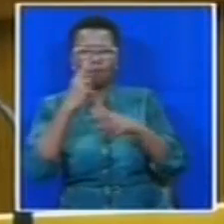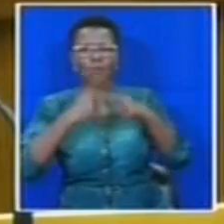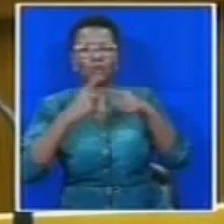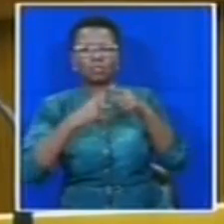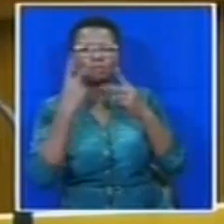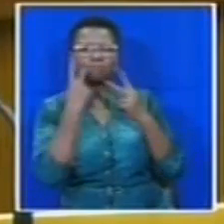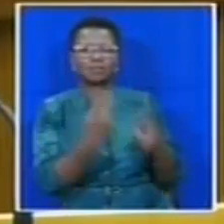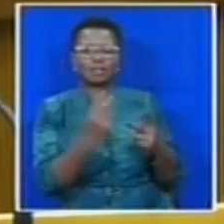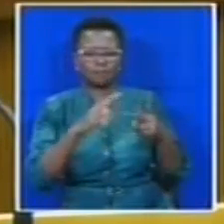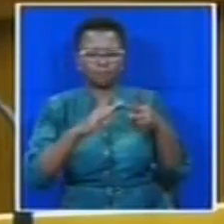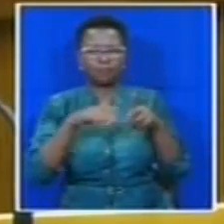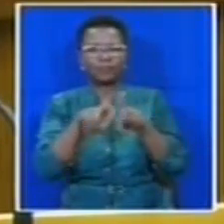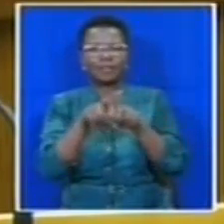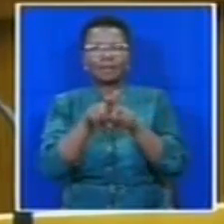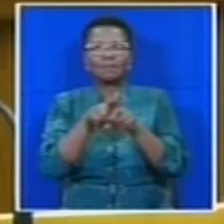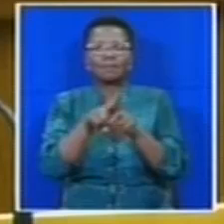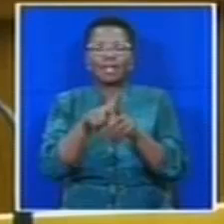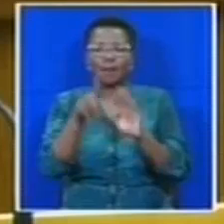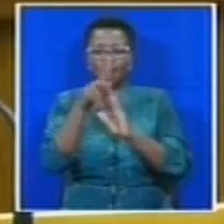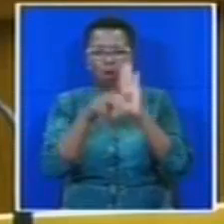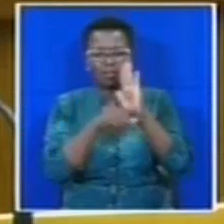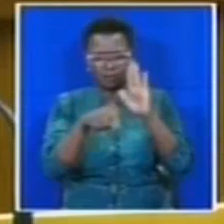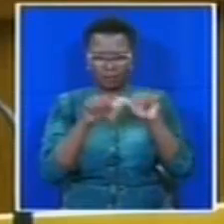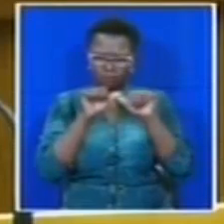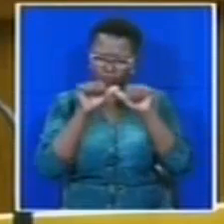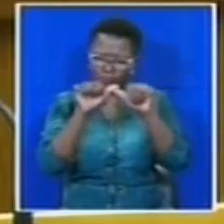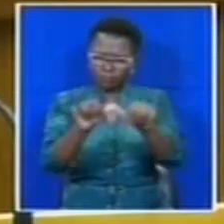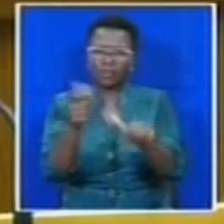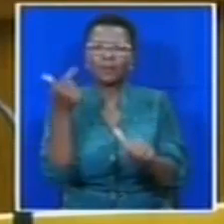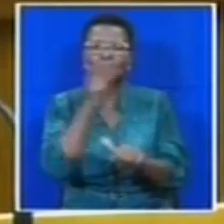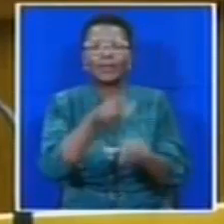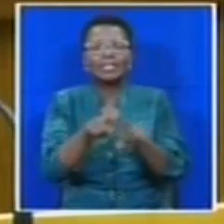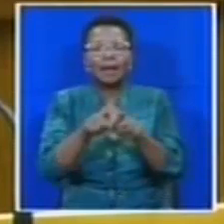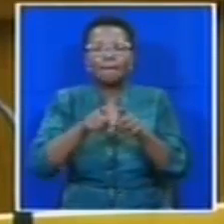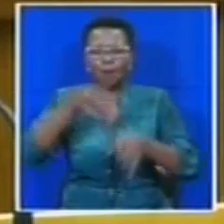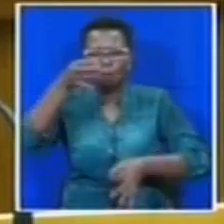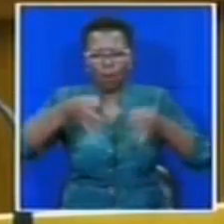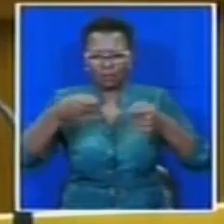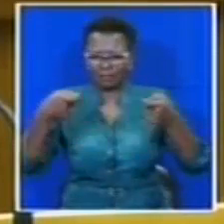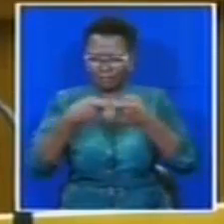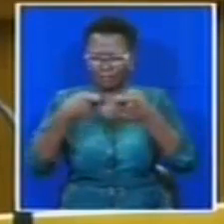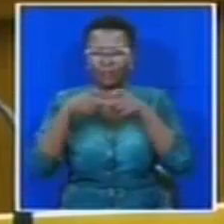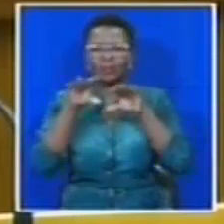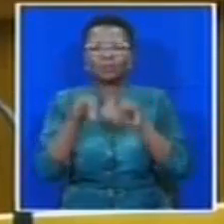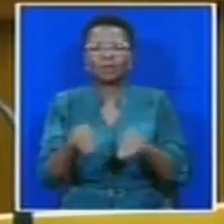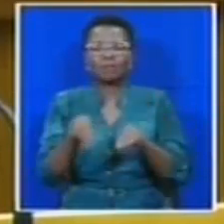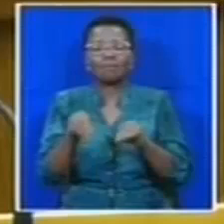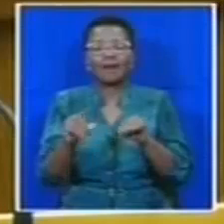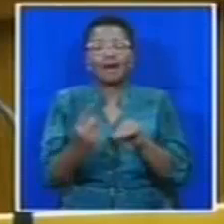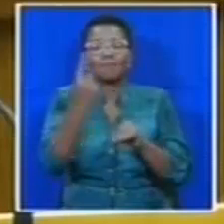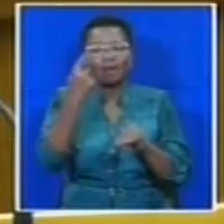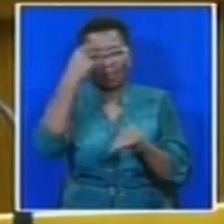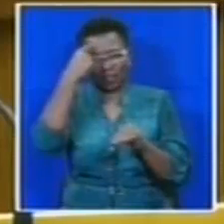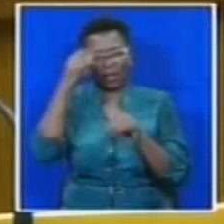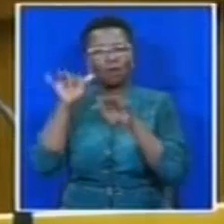create a predictable and stable policy and political environment, and put the national interest first.